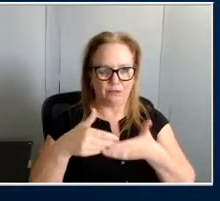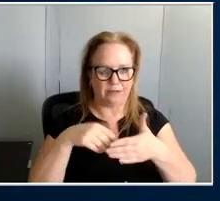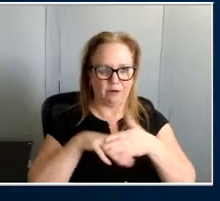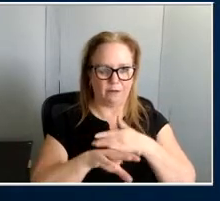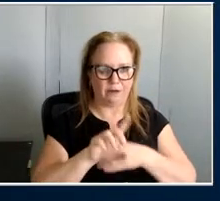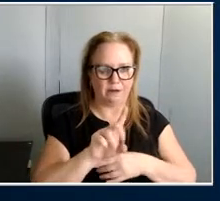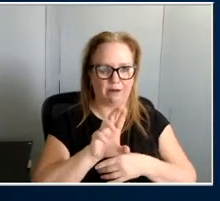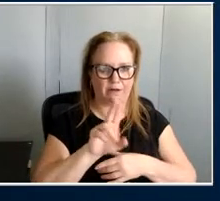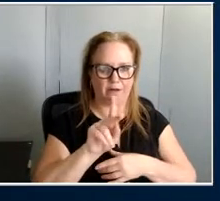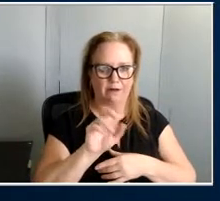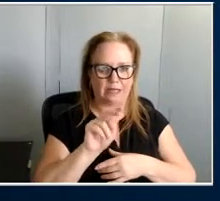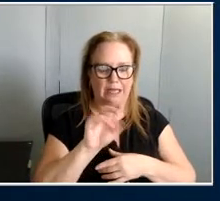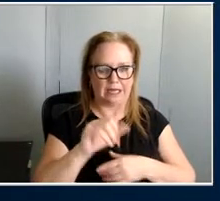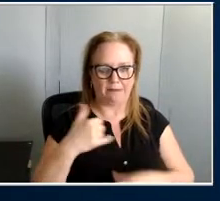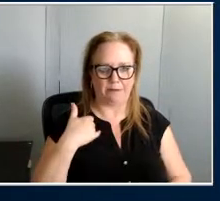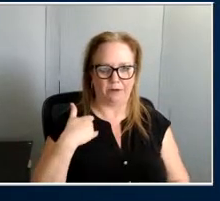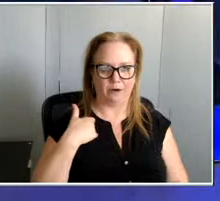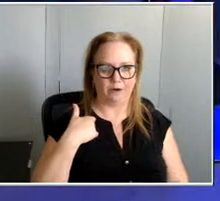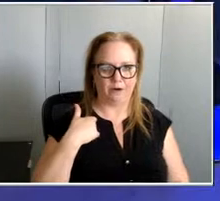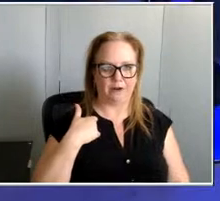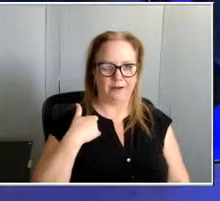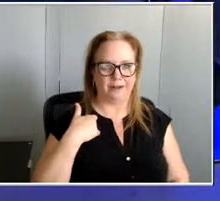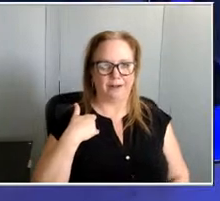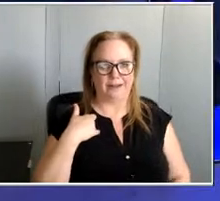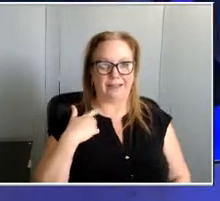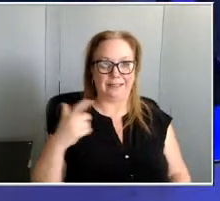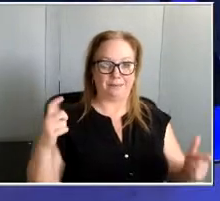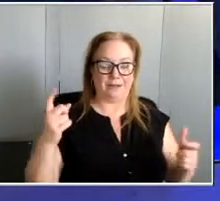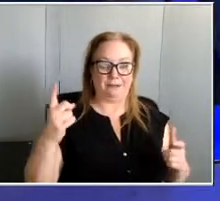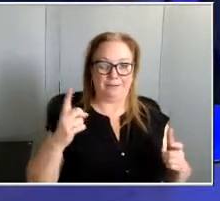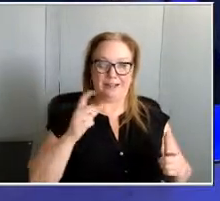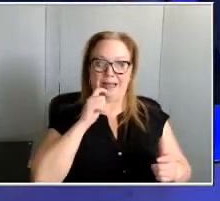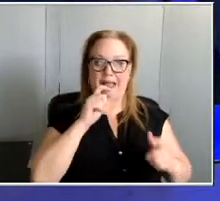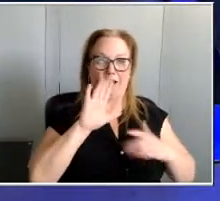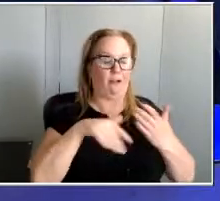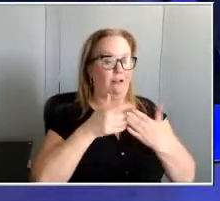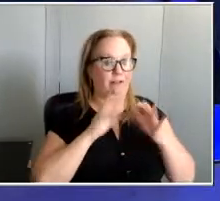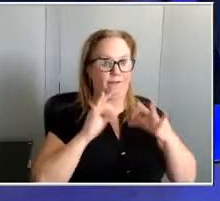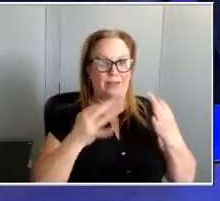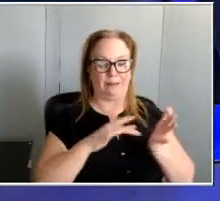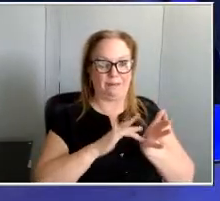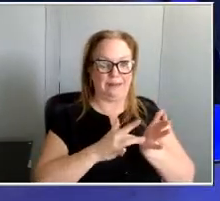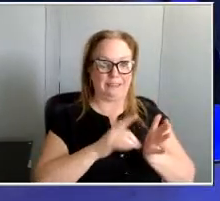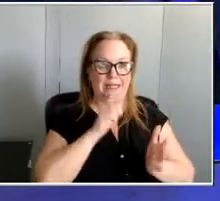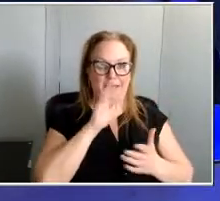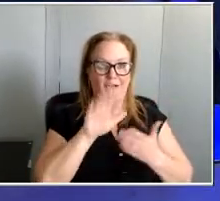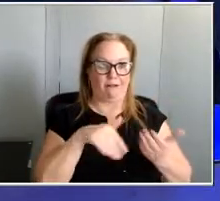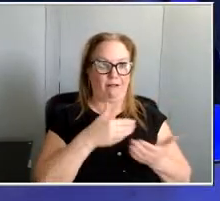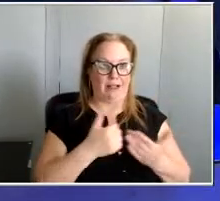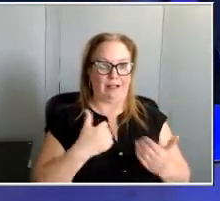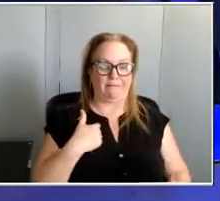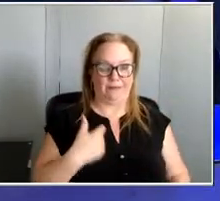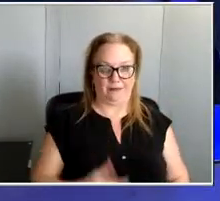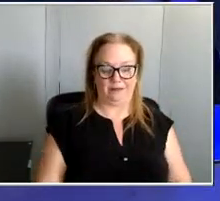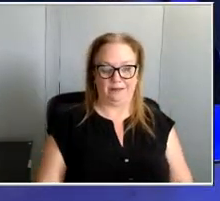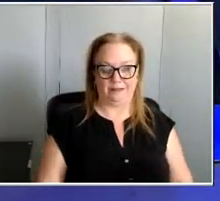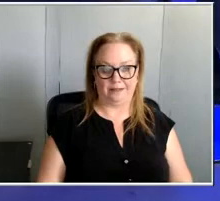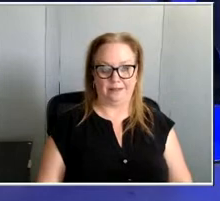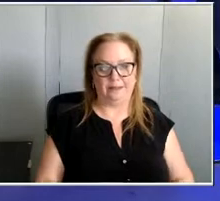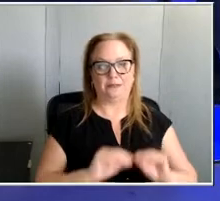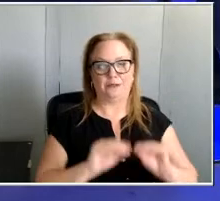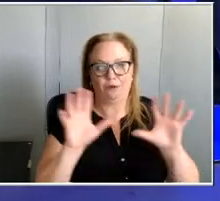Kennedy? That's a big one, but not everybody in family medicine does, and not every community has the doctor. That's exactly right. Is that what you're